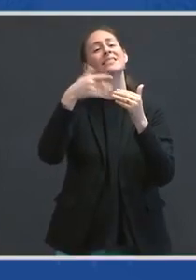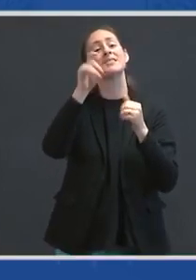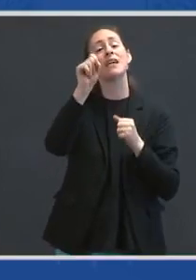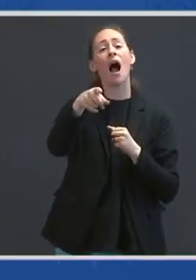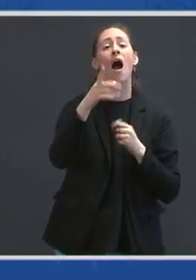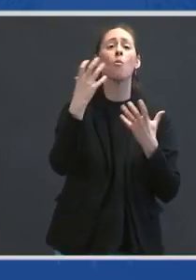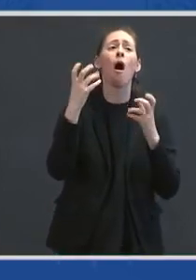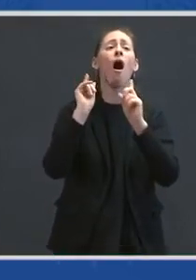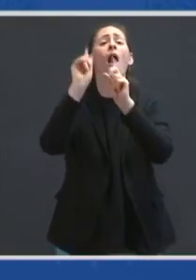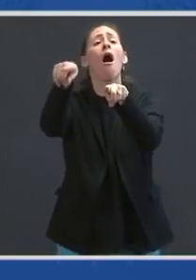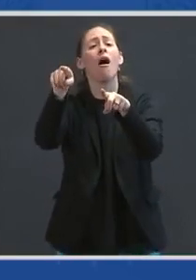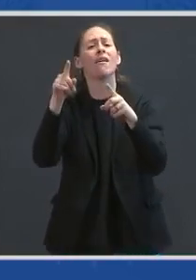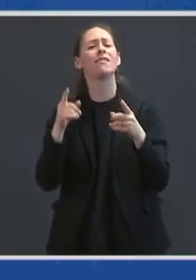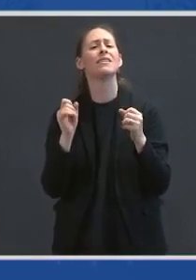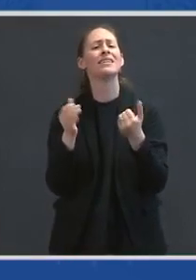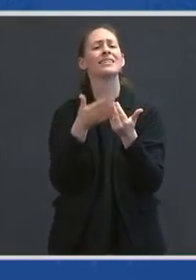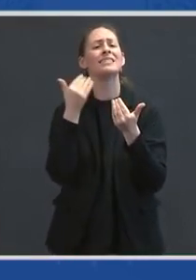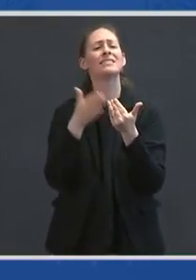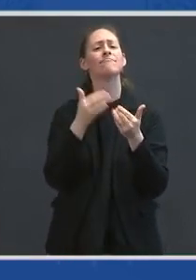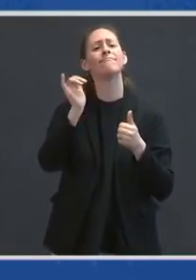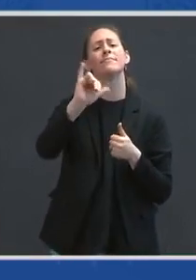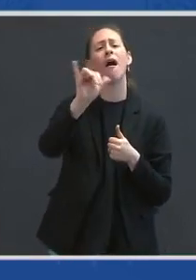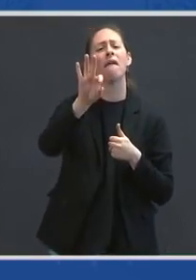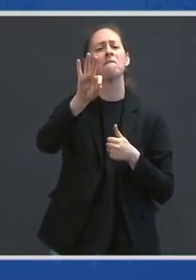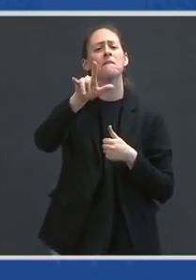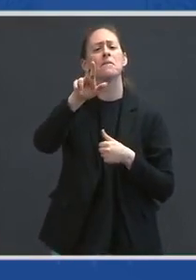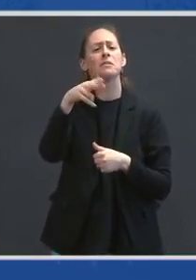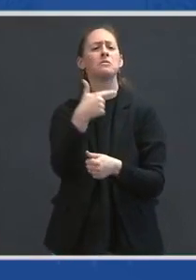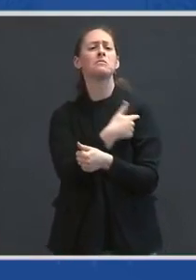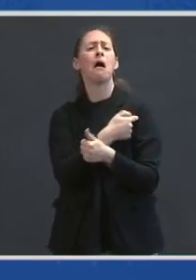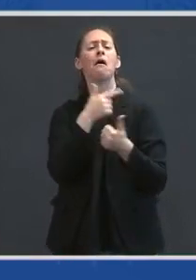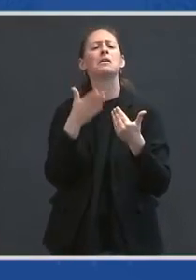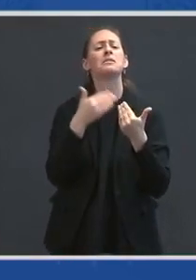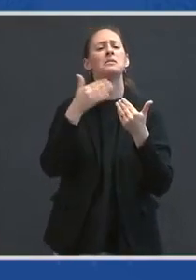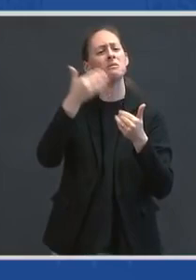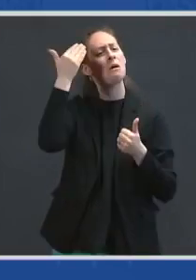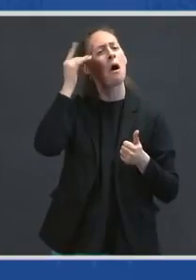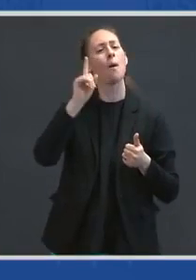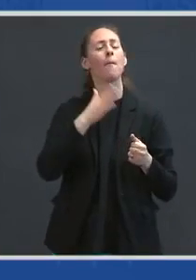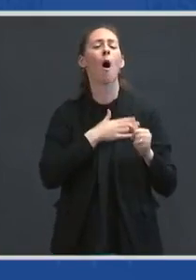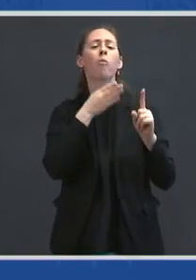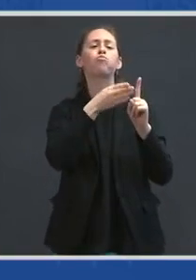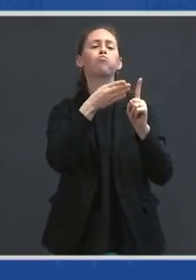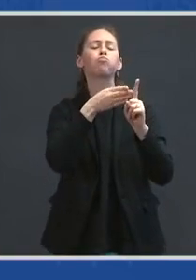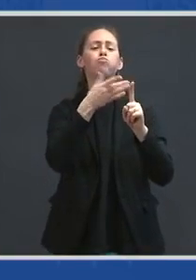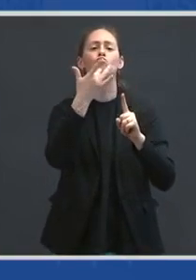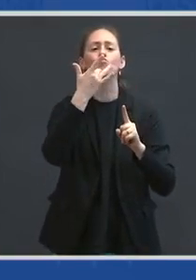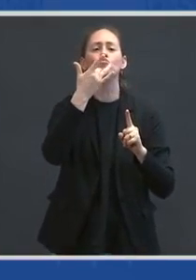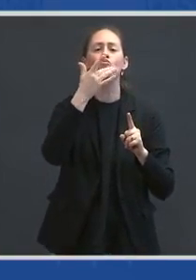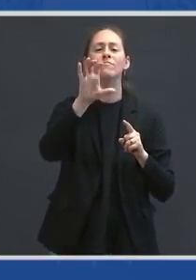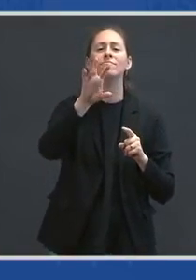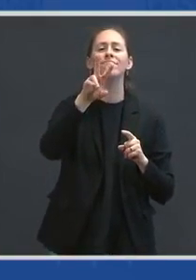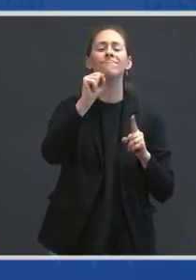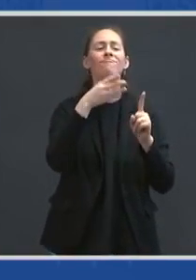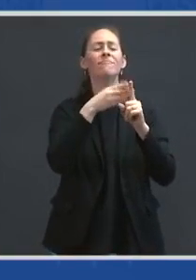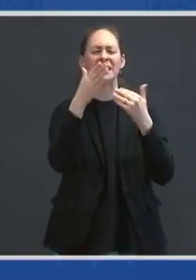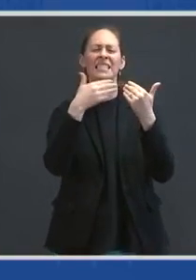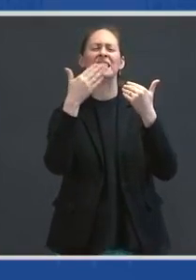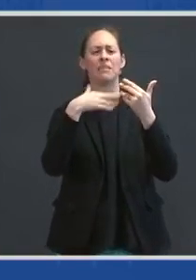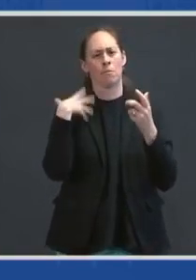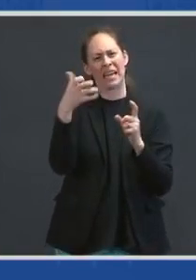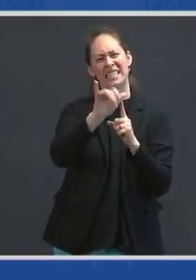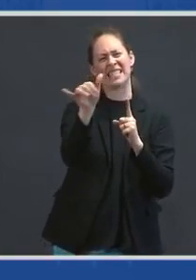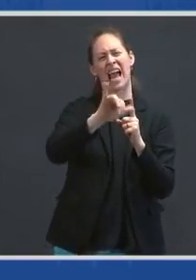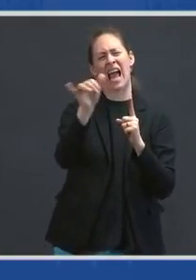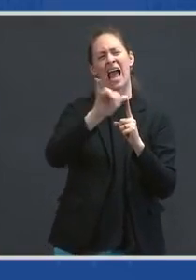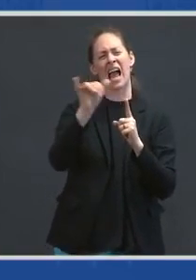going to a familiar place, familiar folks that they can trust and know to get the shot. And for folks who